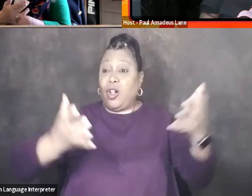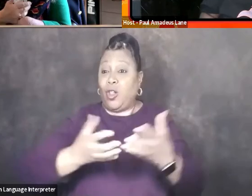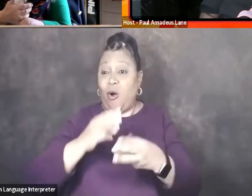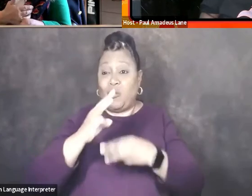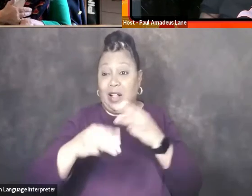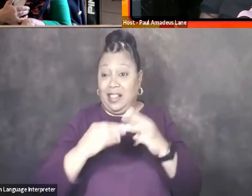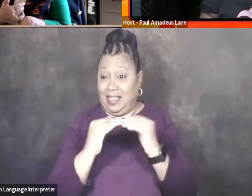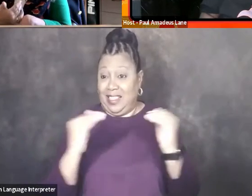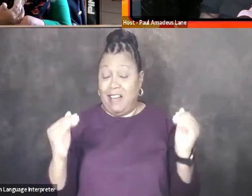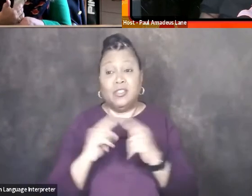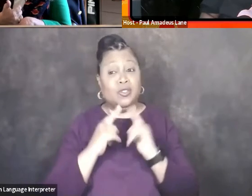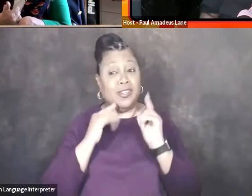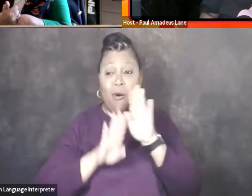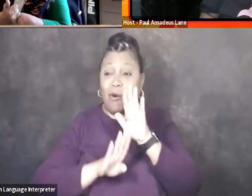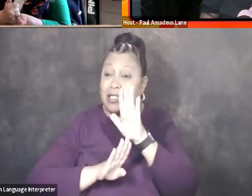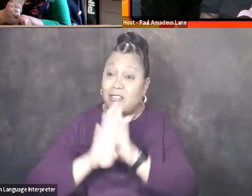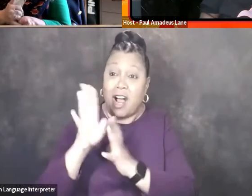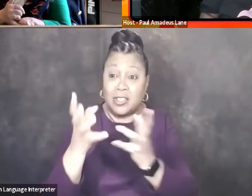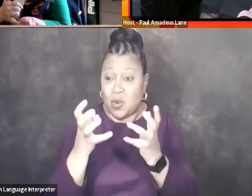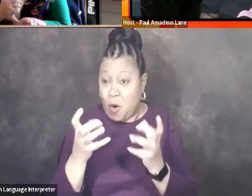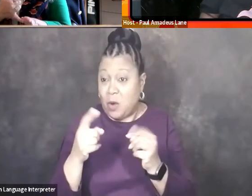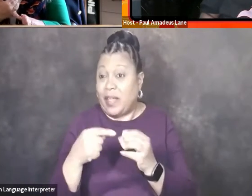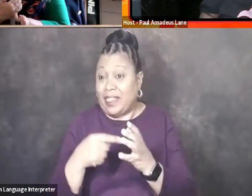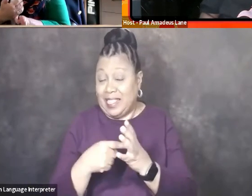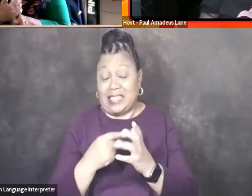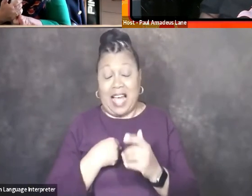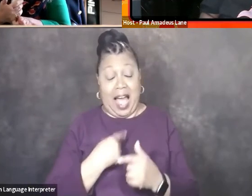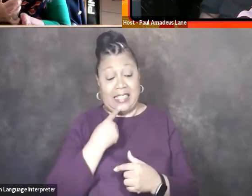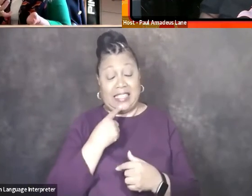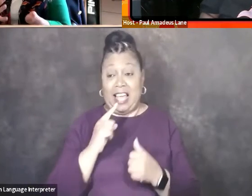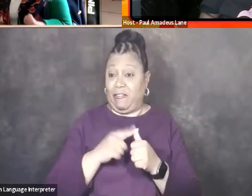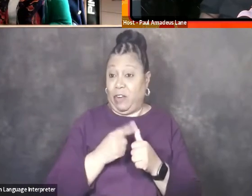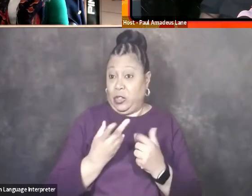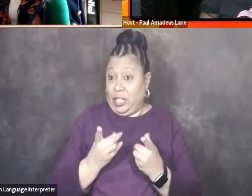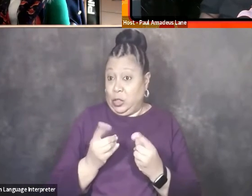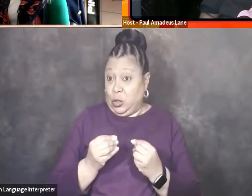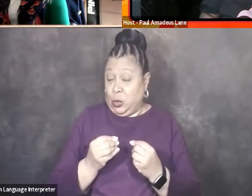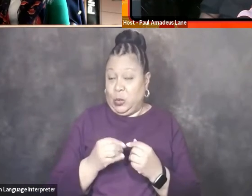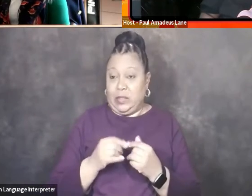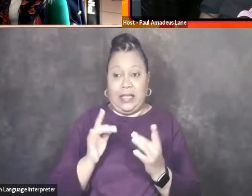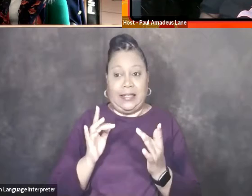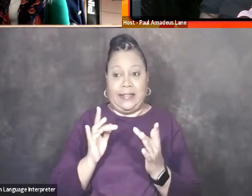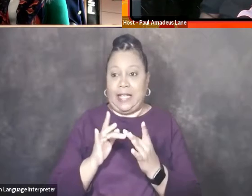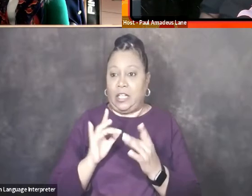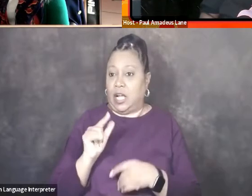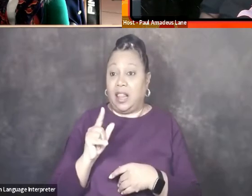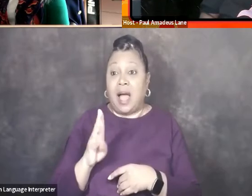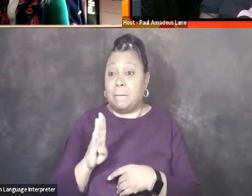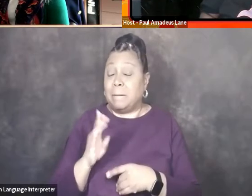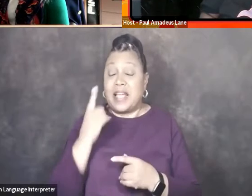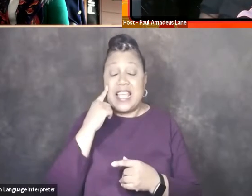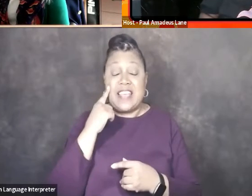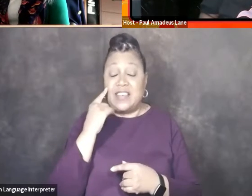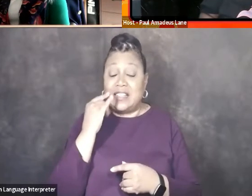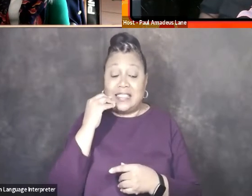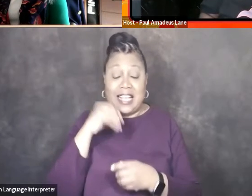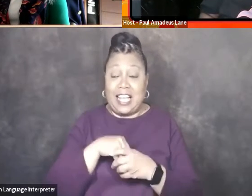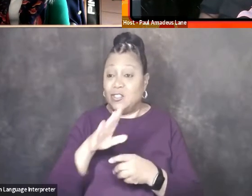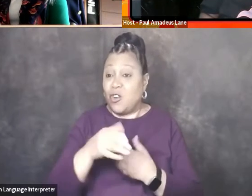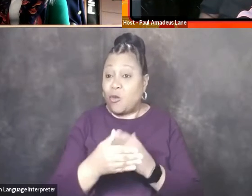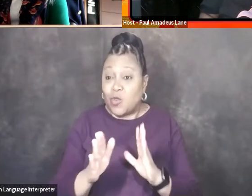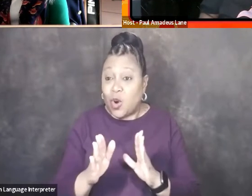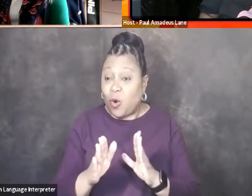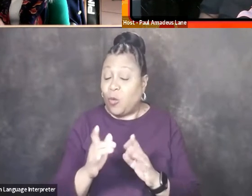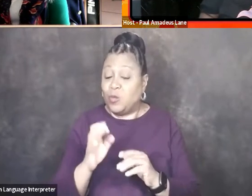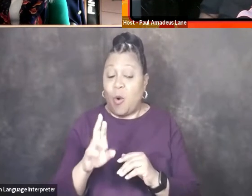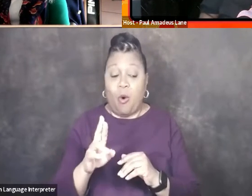can go as far as you want with this. I say the first thing to do is just touch a club, even if it's in your room,